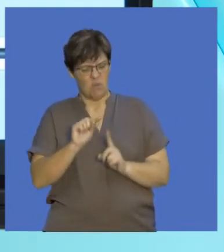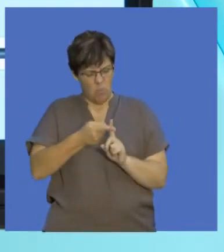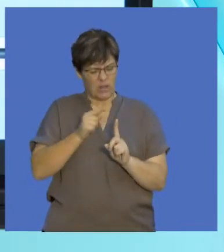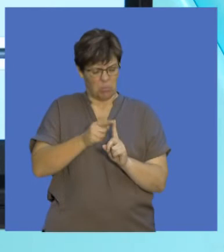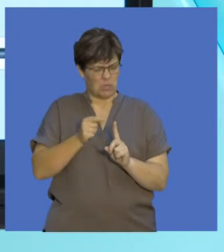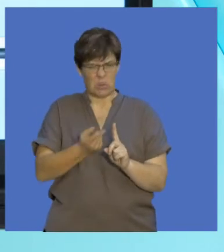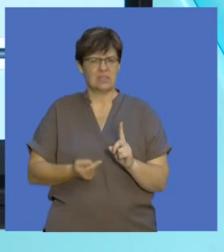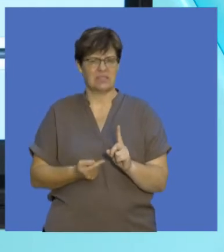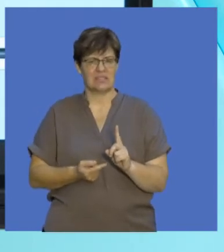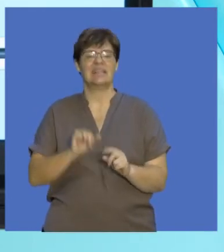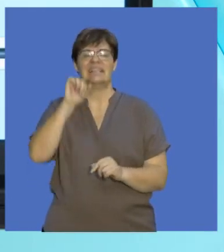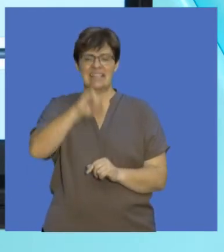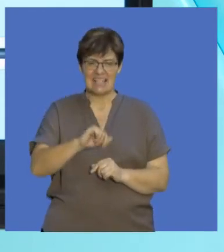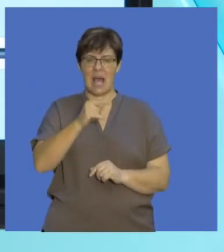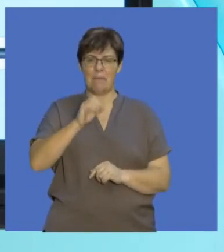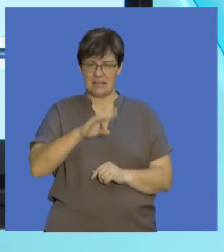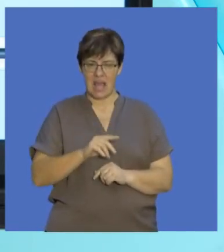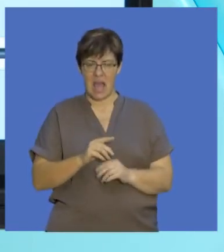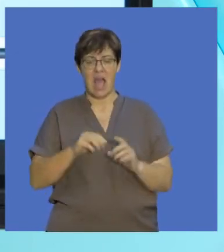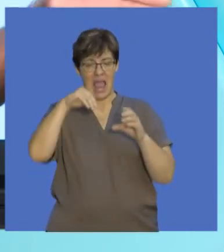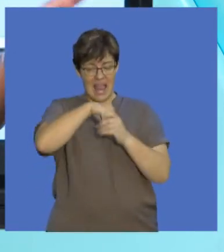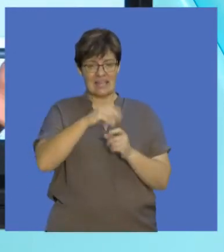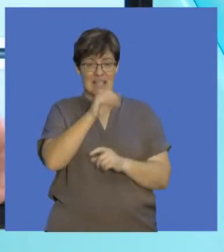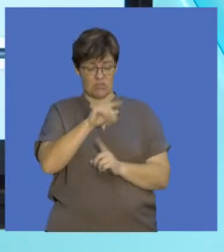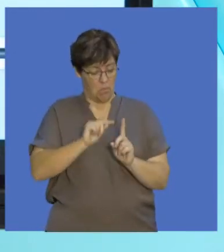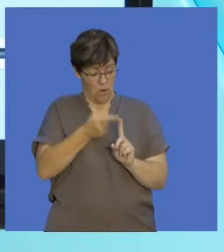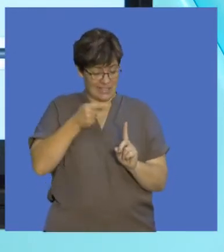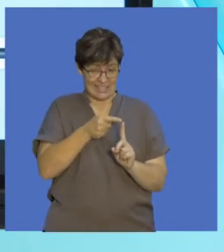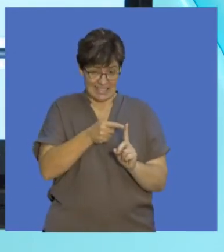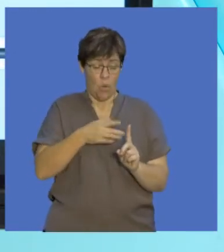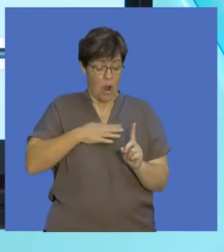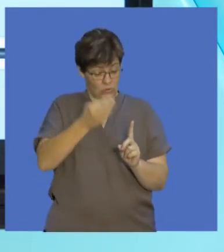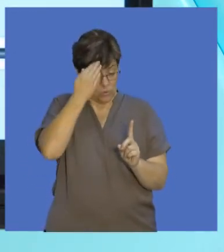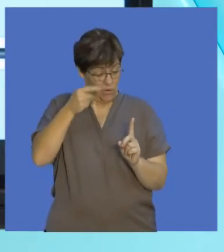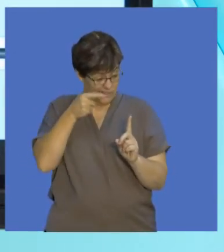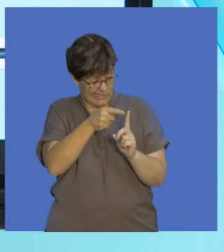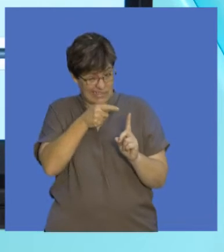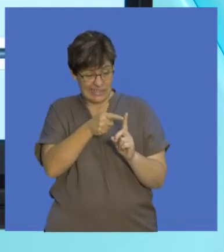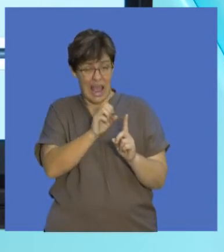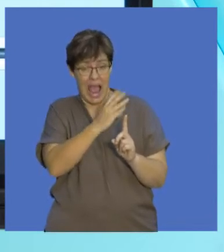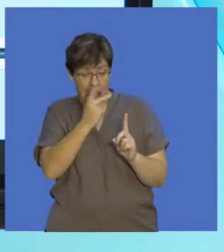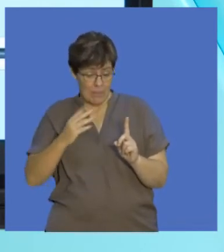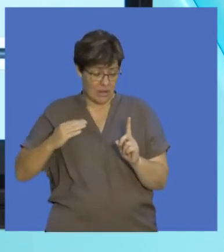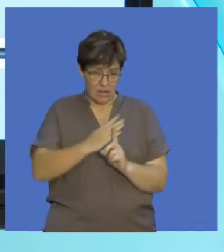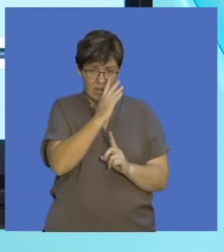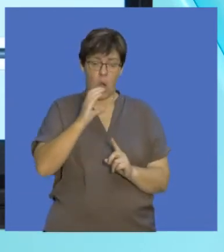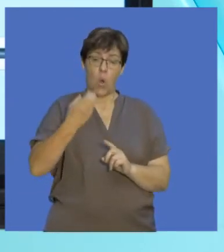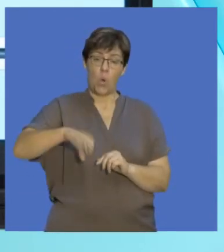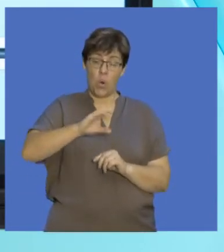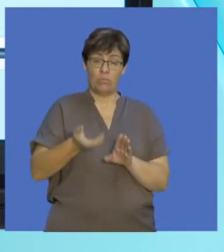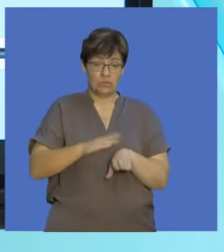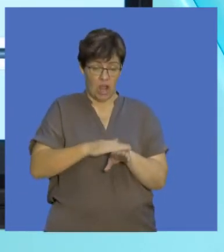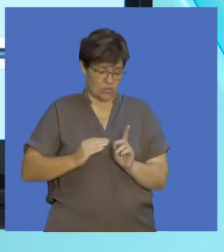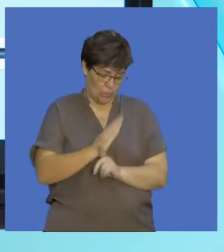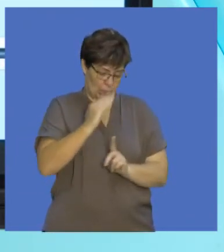a point? Yes, we connect the ammeter in series or at a point because we want to know how many of those coulombs of